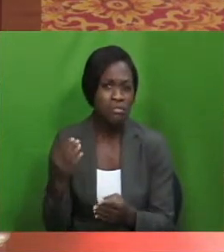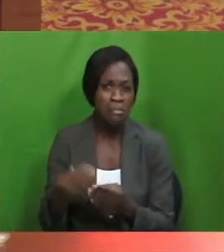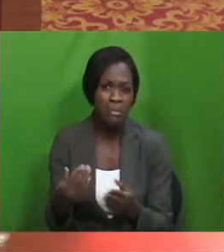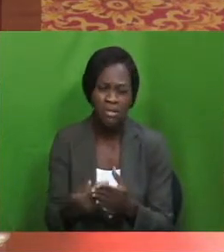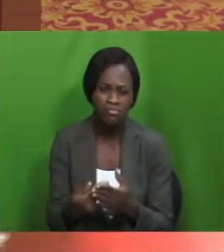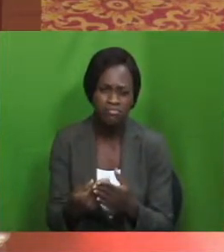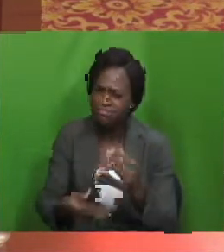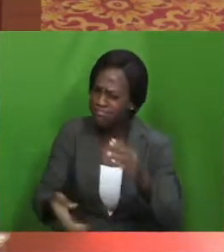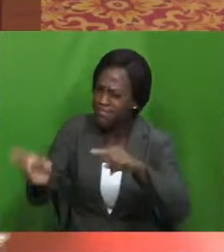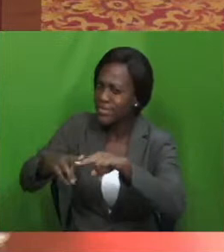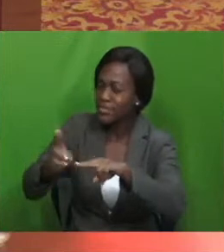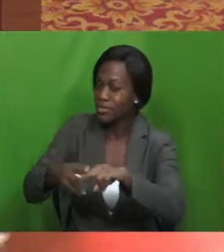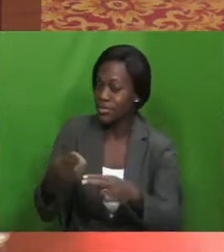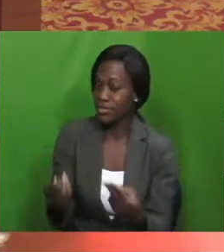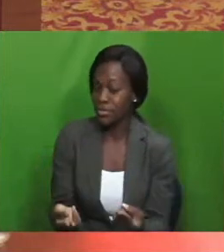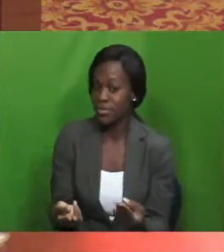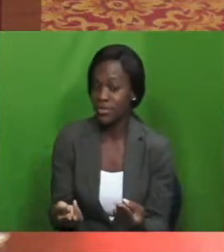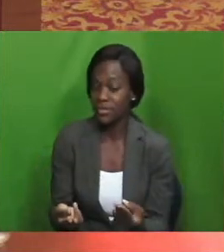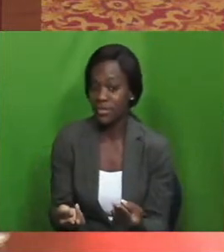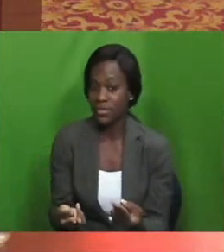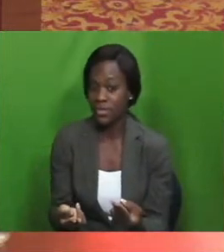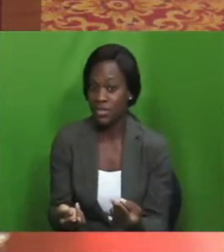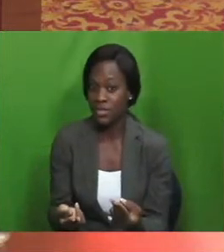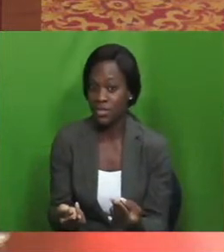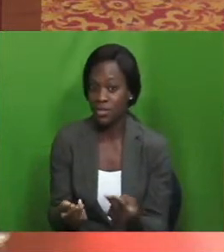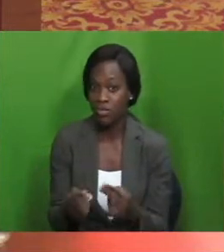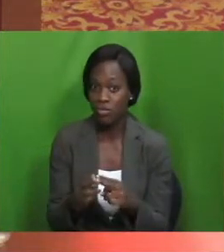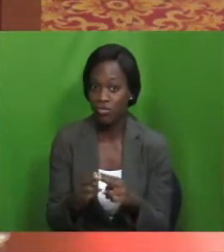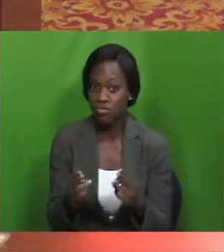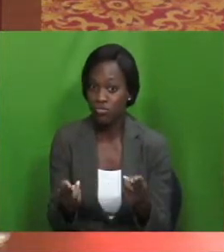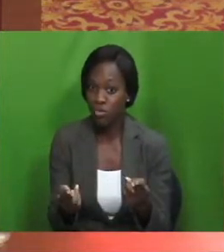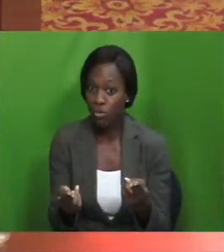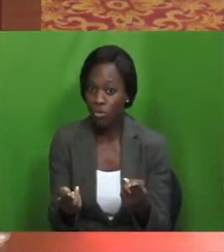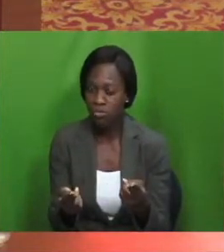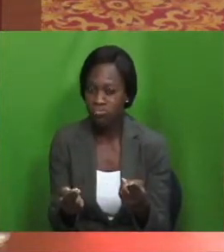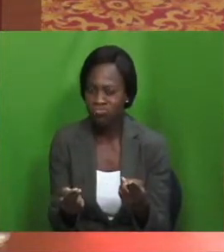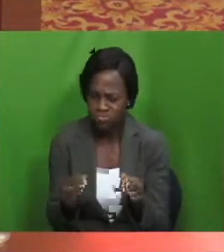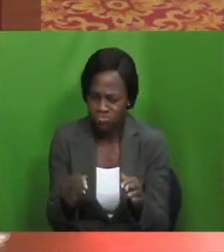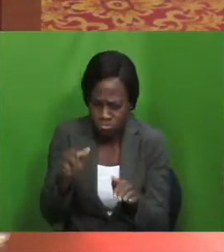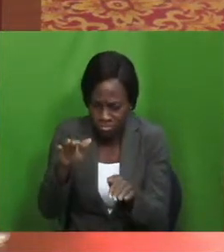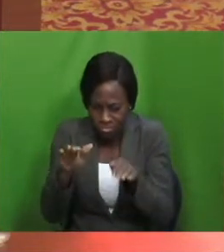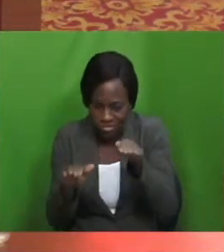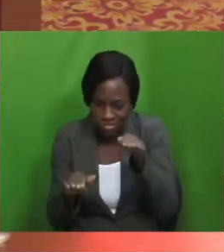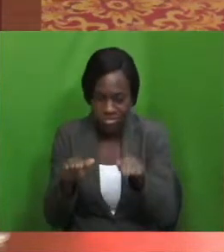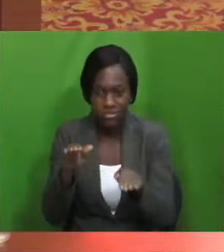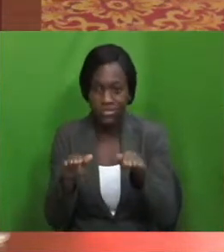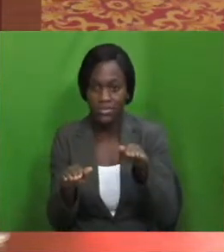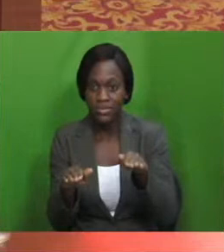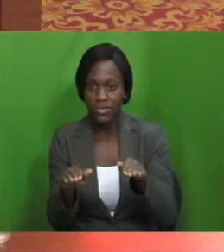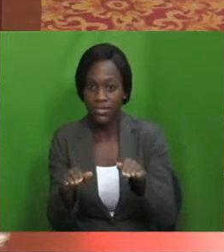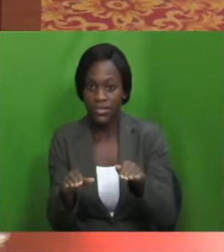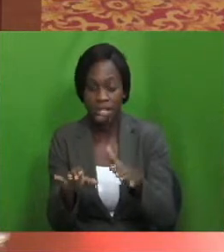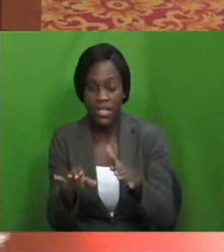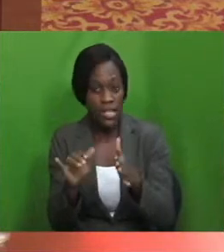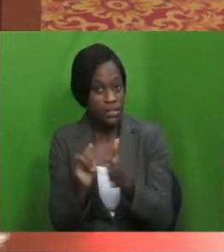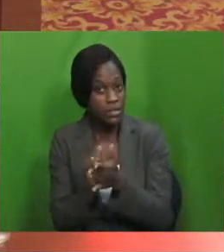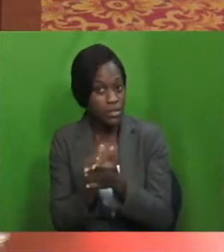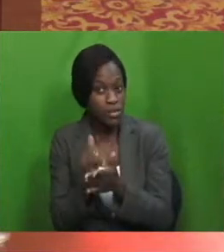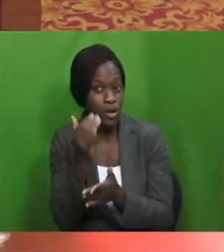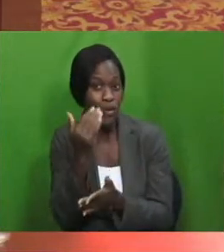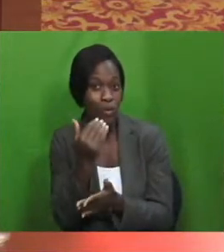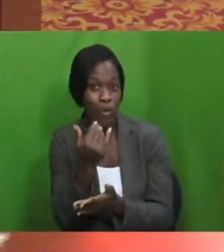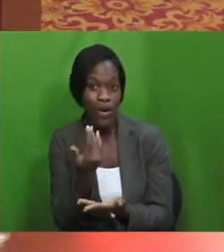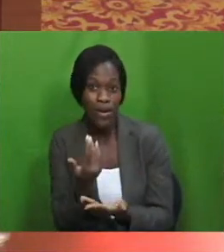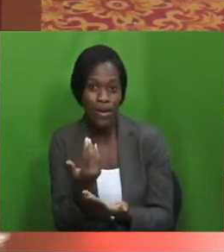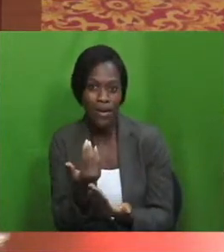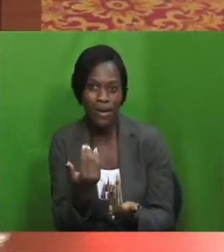the denominator shrunk, the numerator expanded. That is the reason why you have